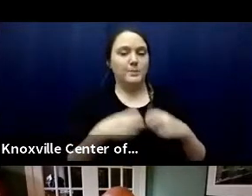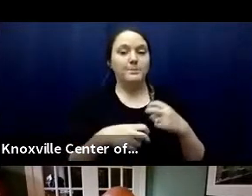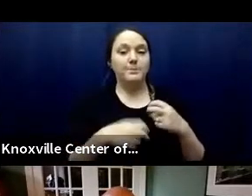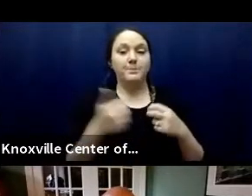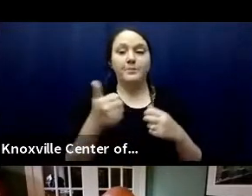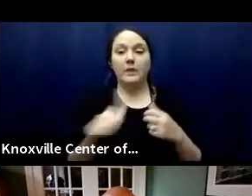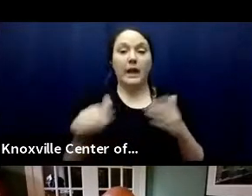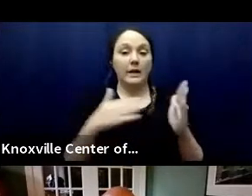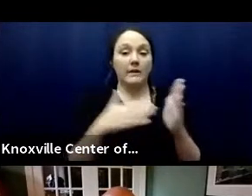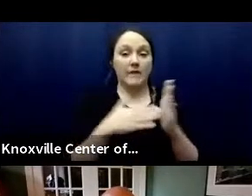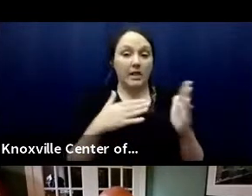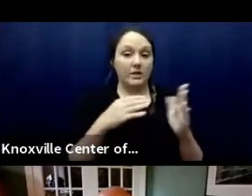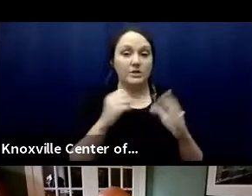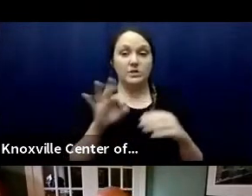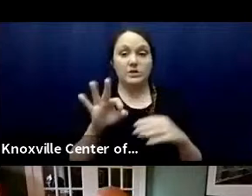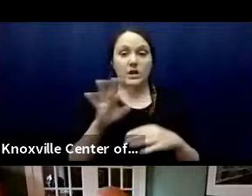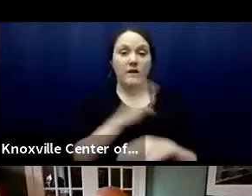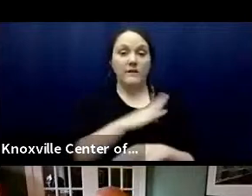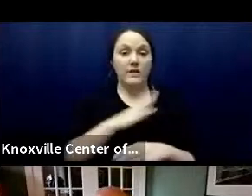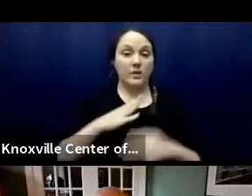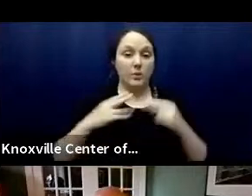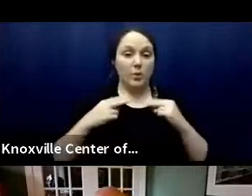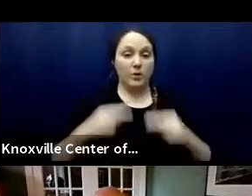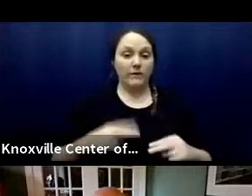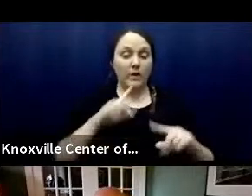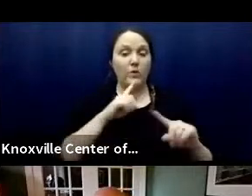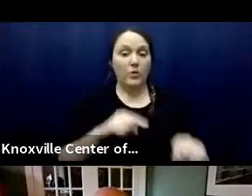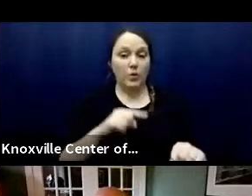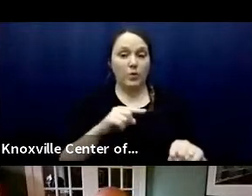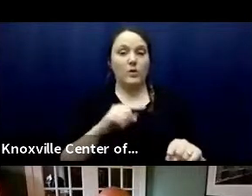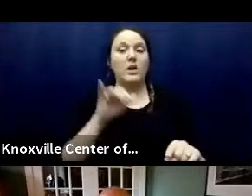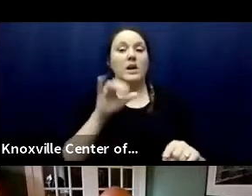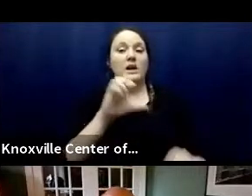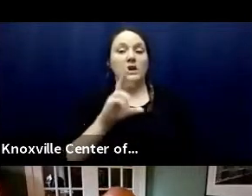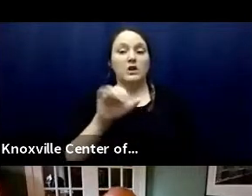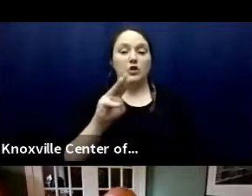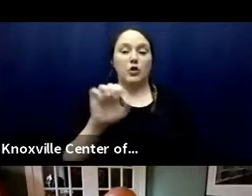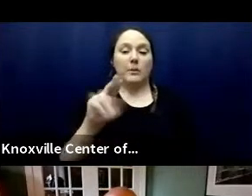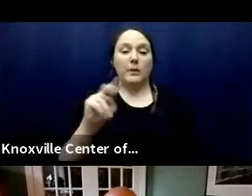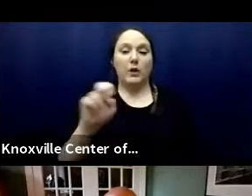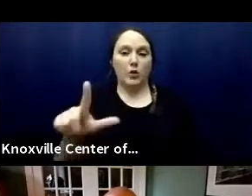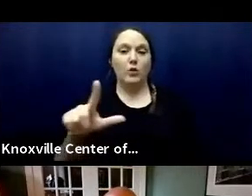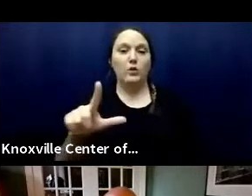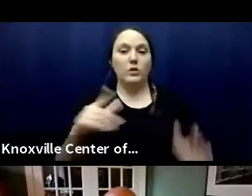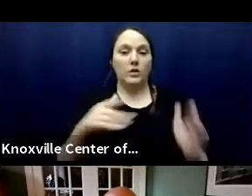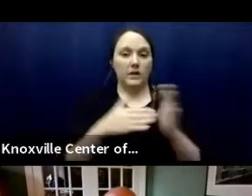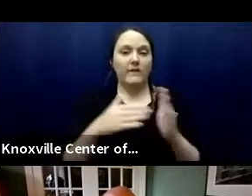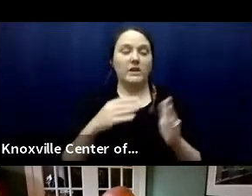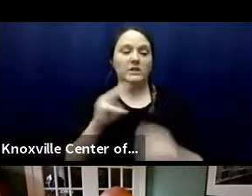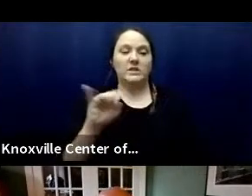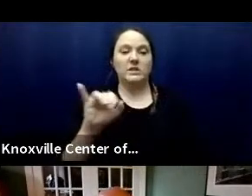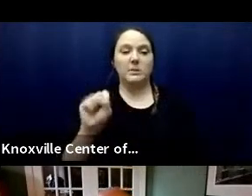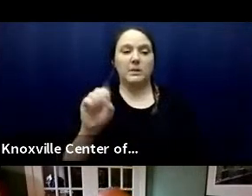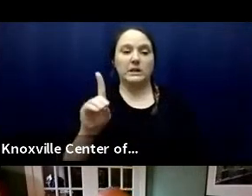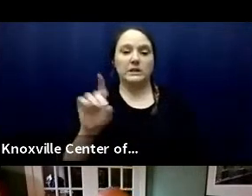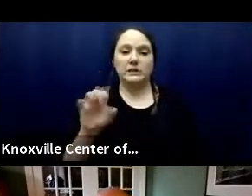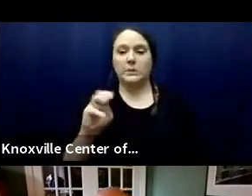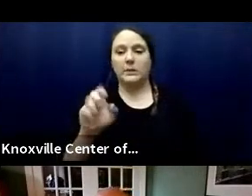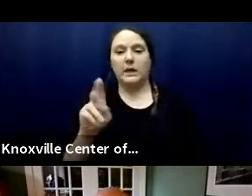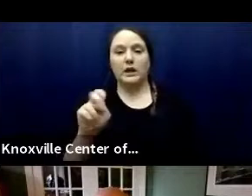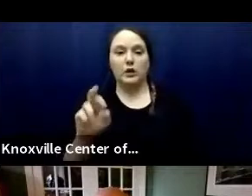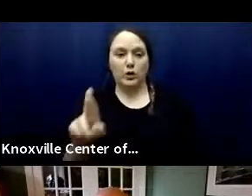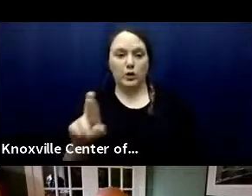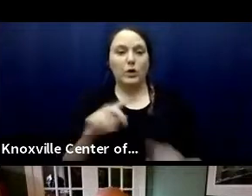Any violation of the Board of Health's orders is a criminal offense. It's a misdemeanor, but it's up to